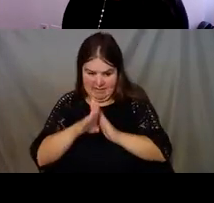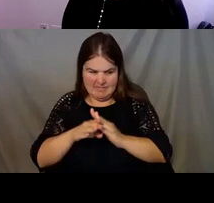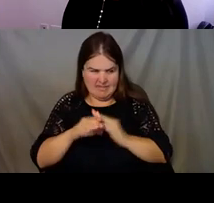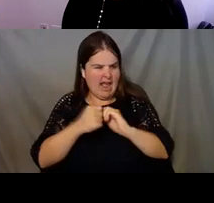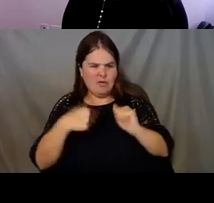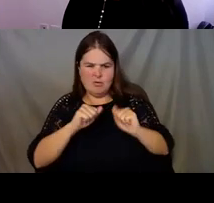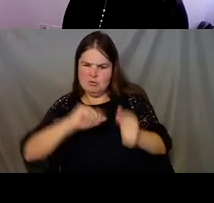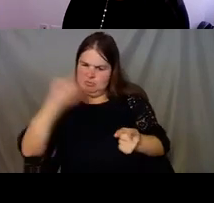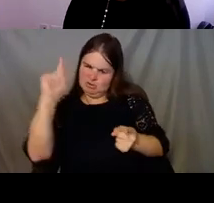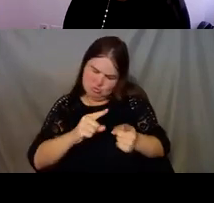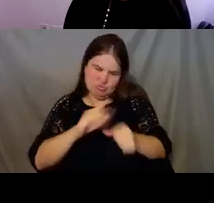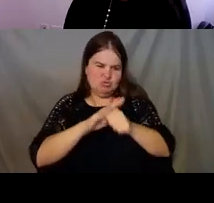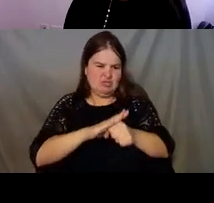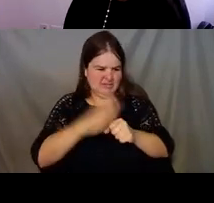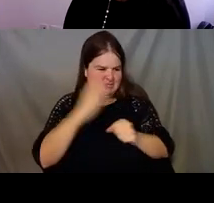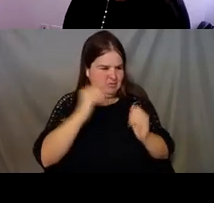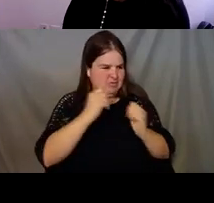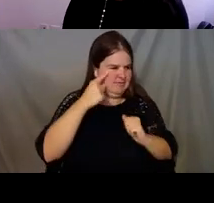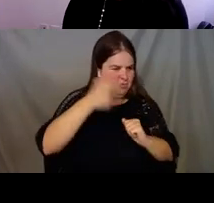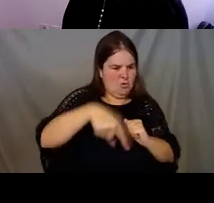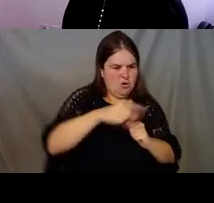stressful early experiences for caregivers?